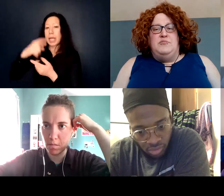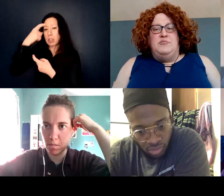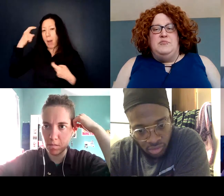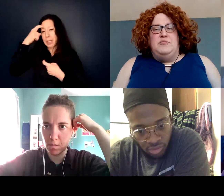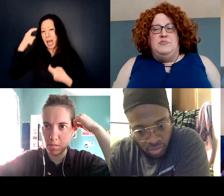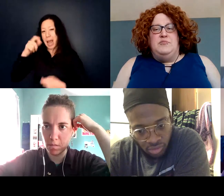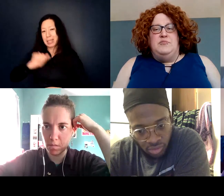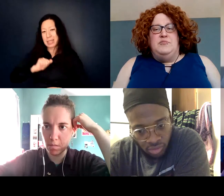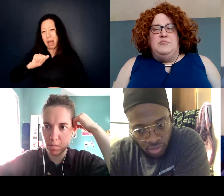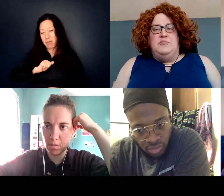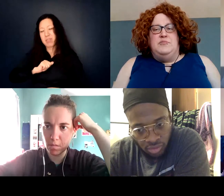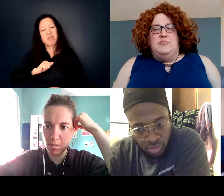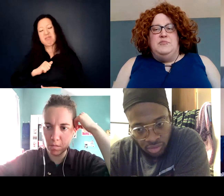And yeah, I'll stop.